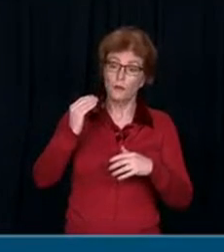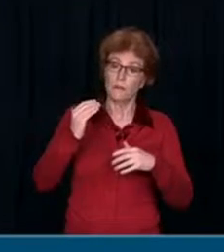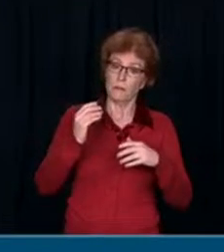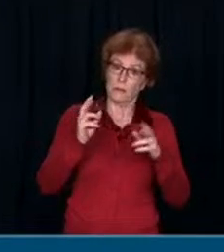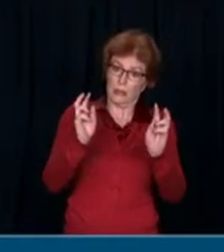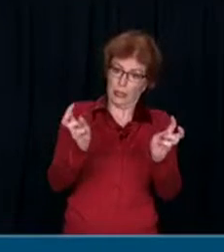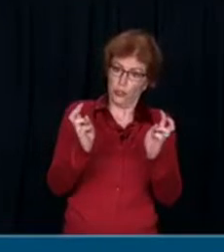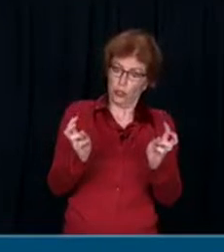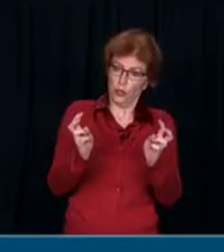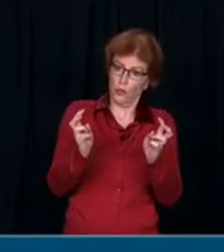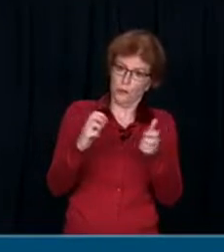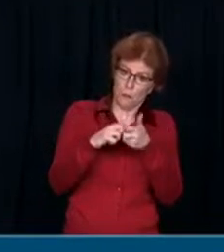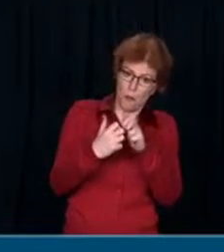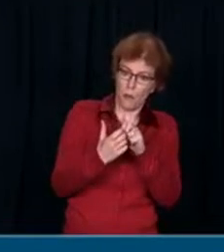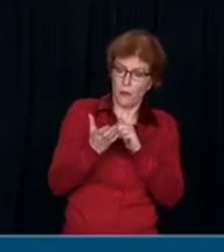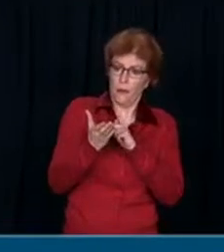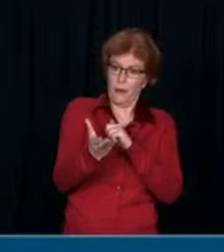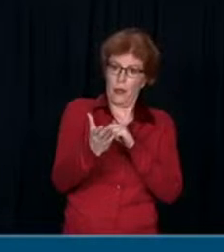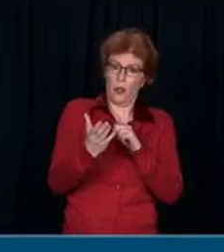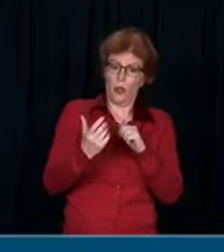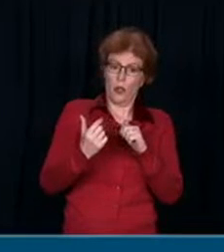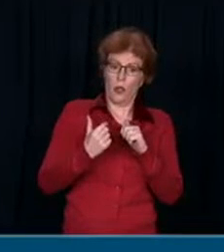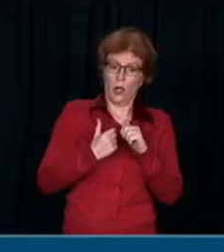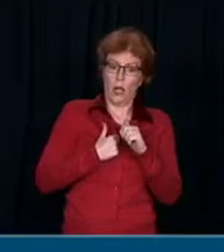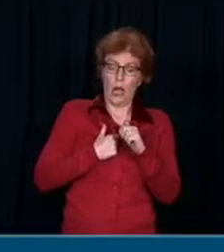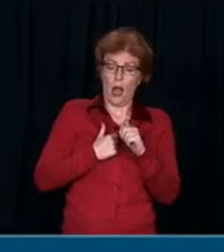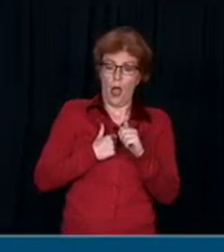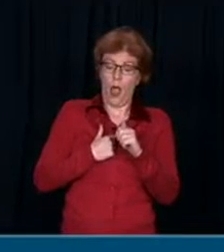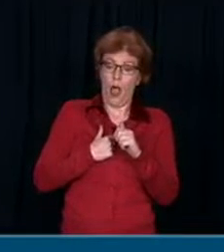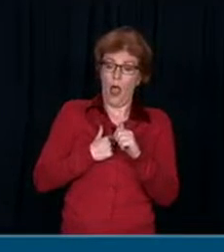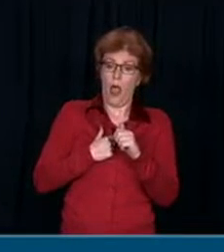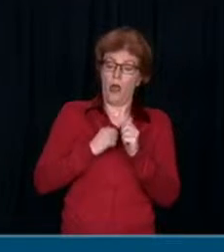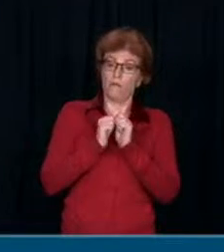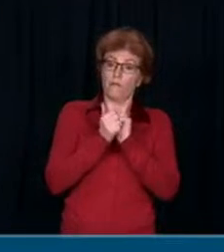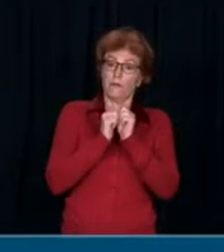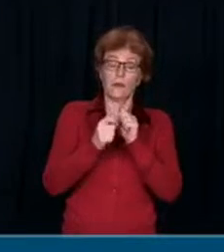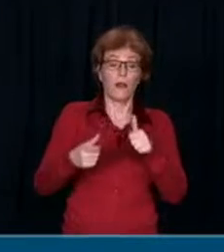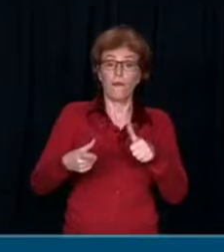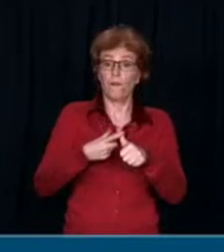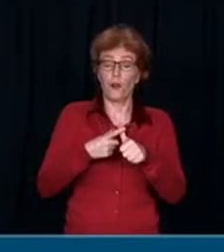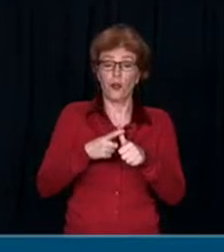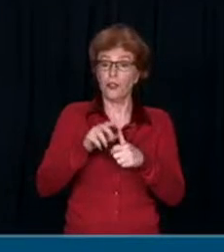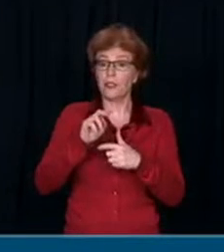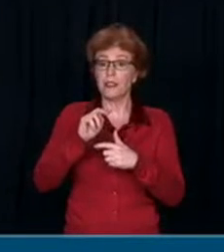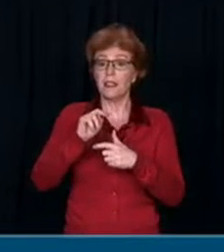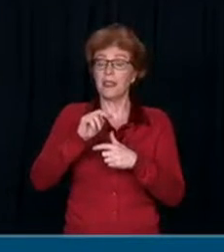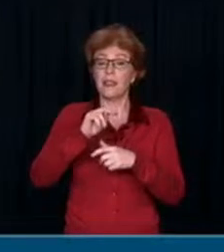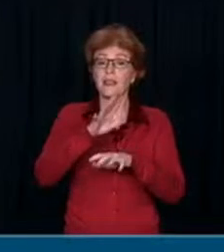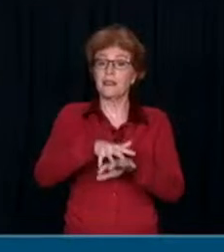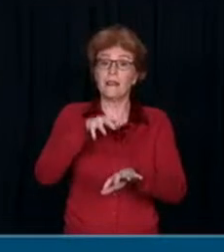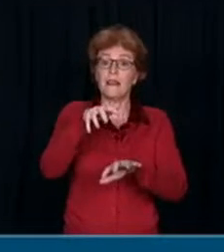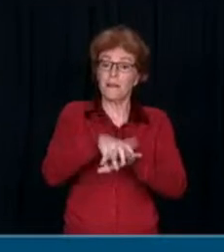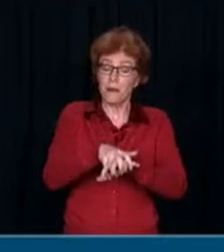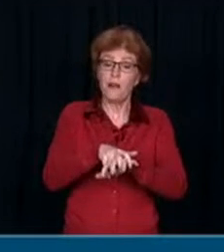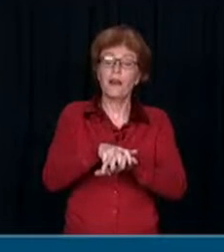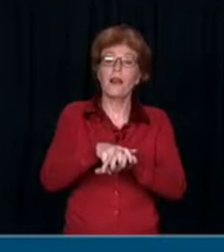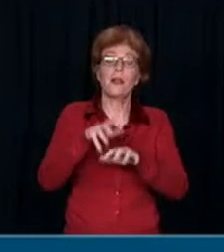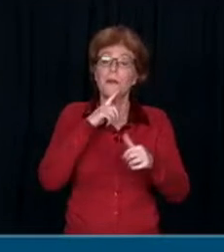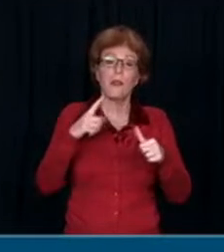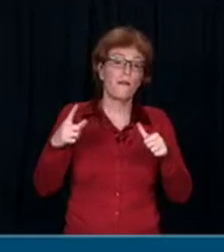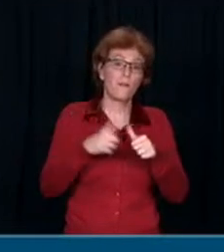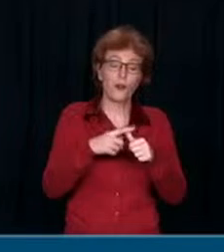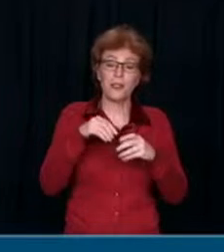of the district. And, you know, I am vying to be the first Native American to be elected from the state of Arizona